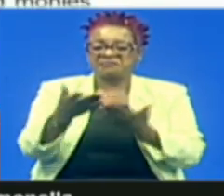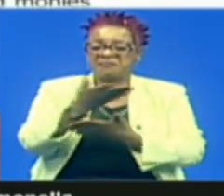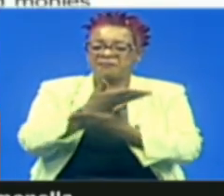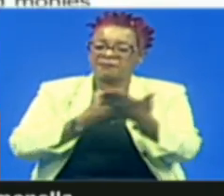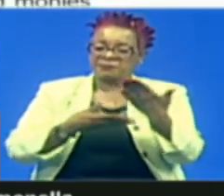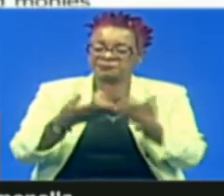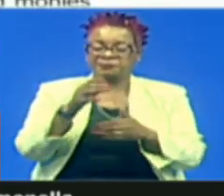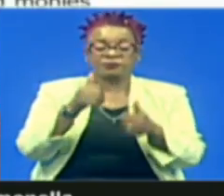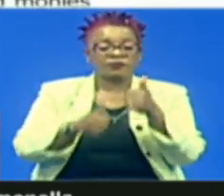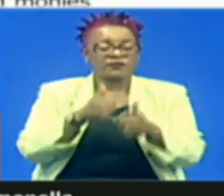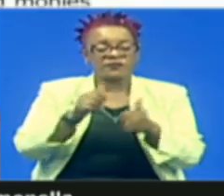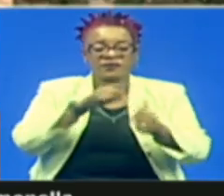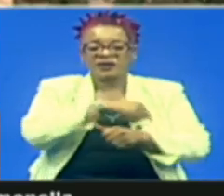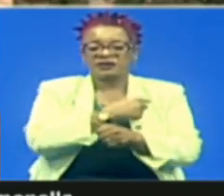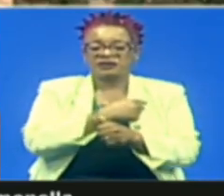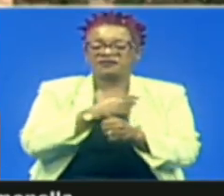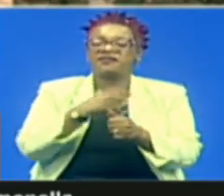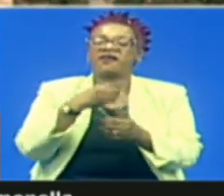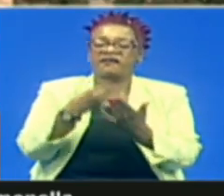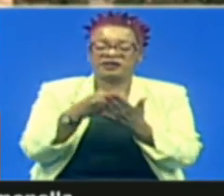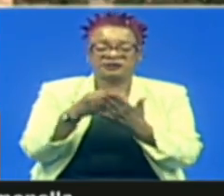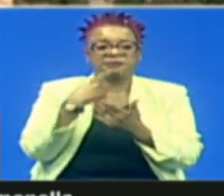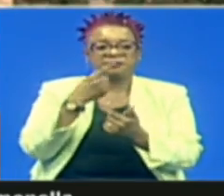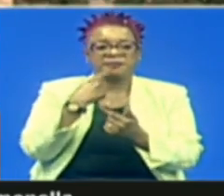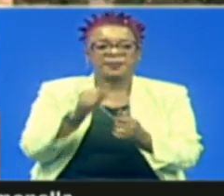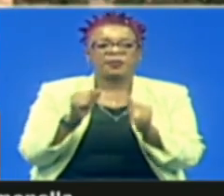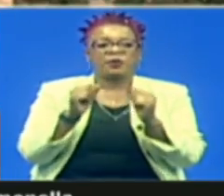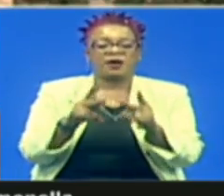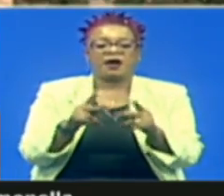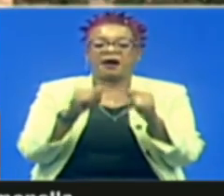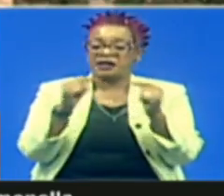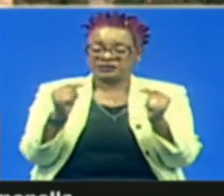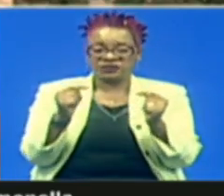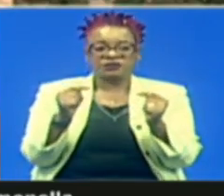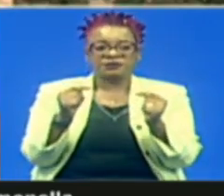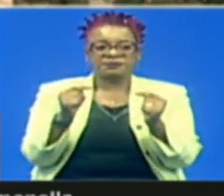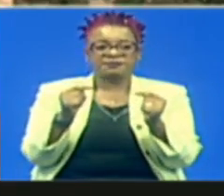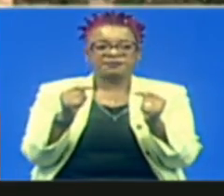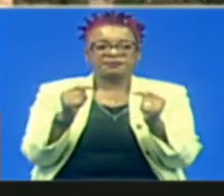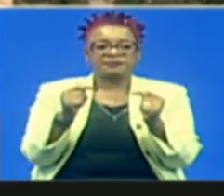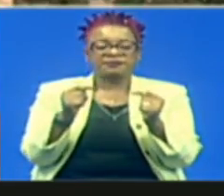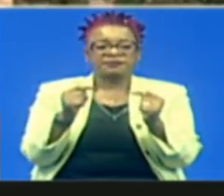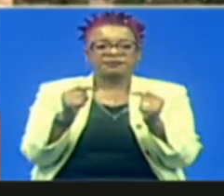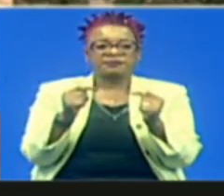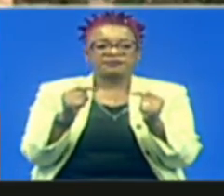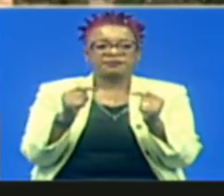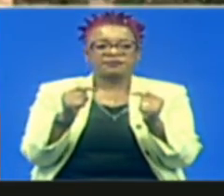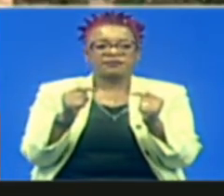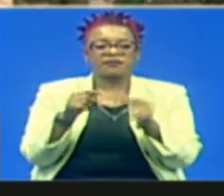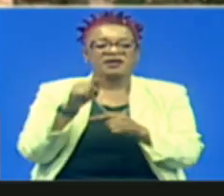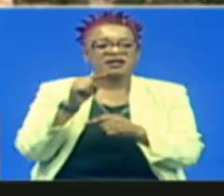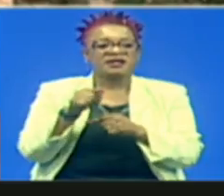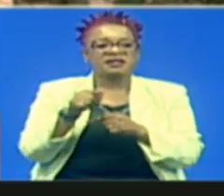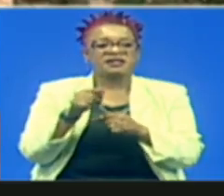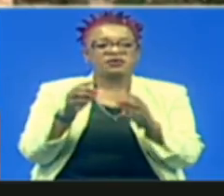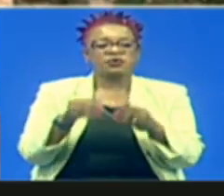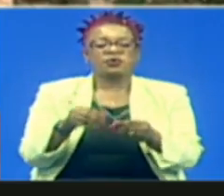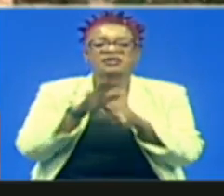officer says he is guilty of. The tenders are being awarded to the MCAs in the county. This is to